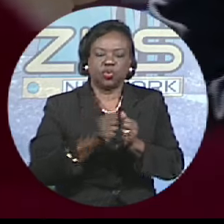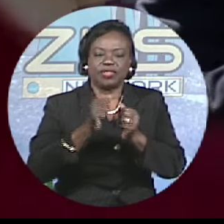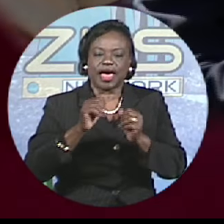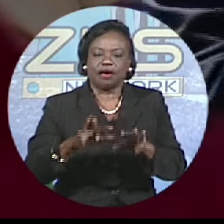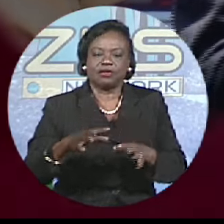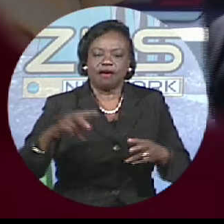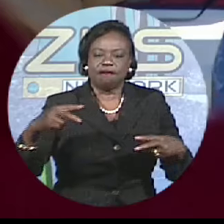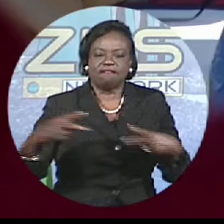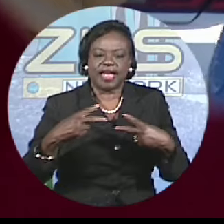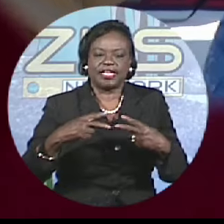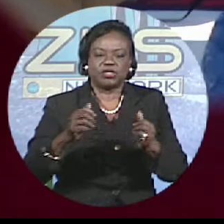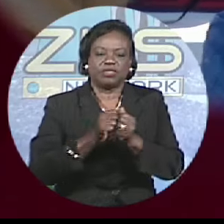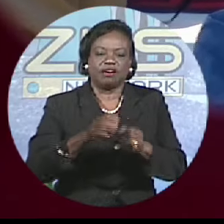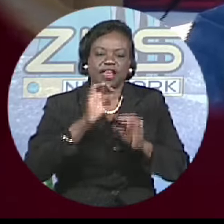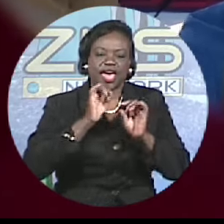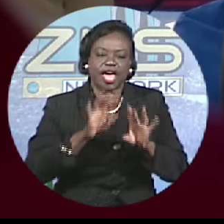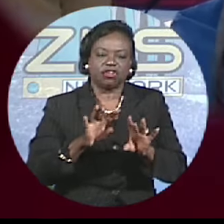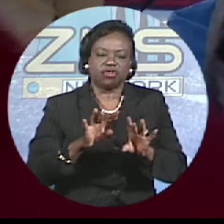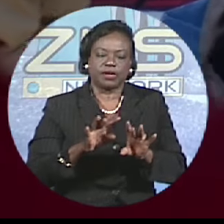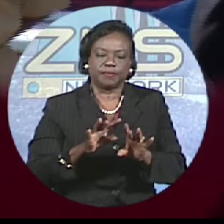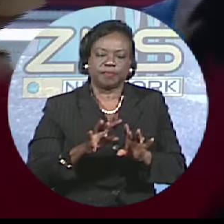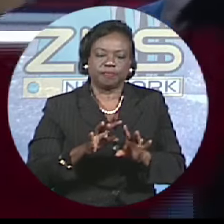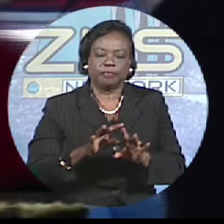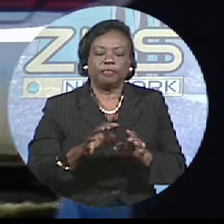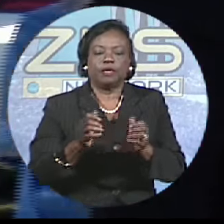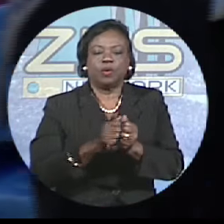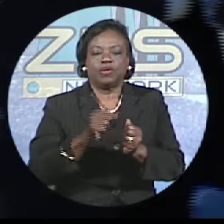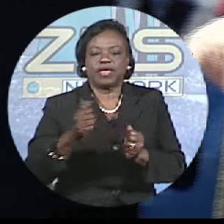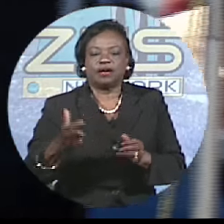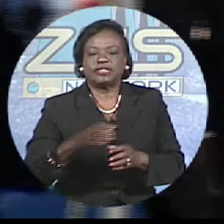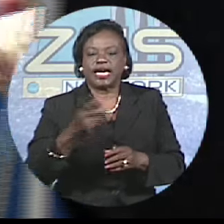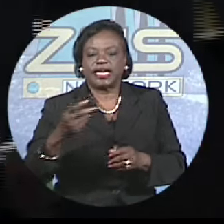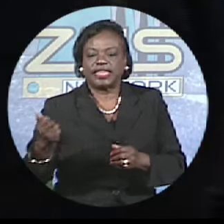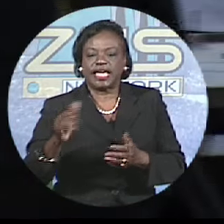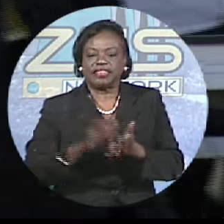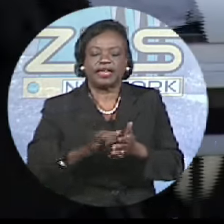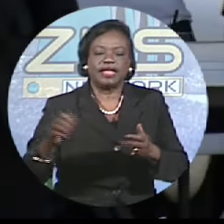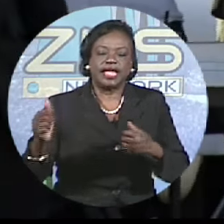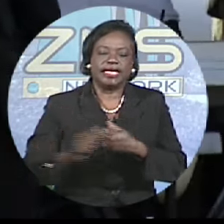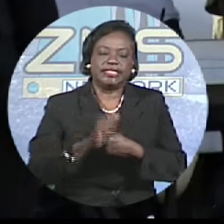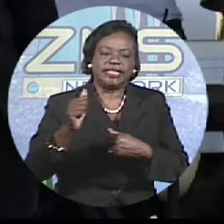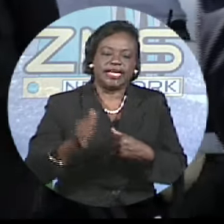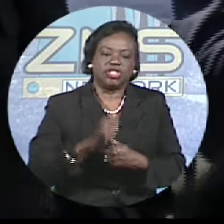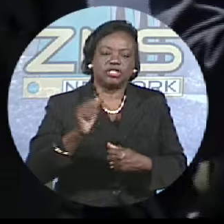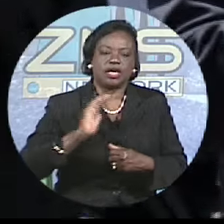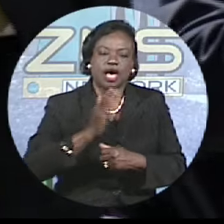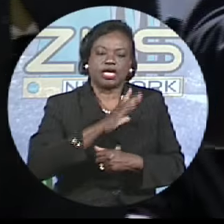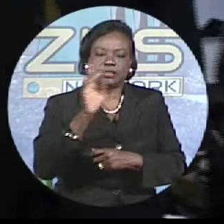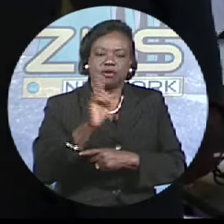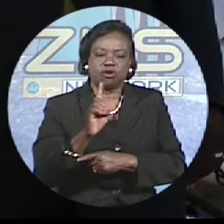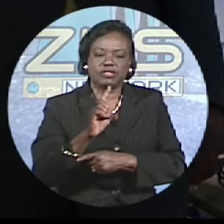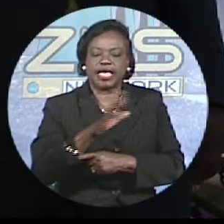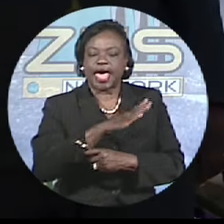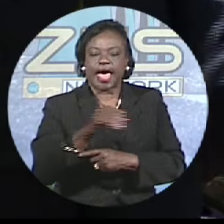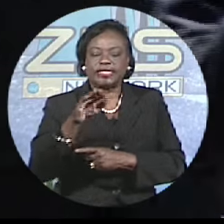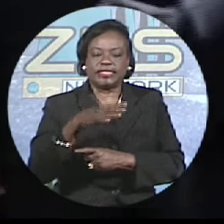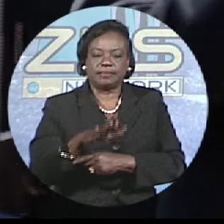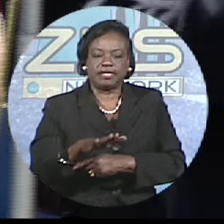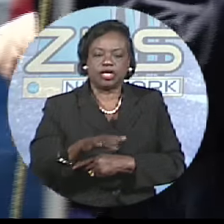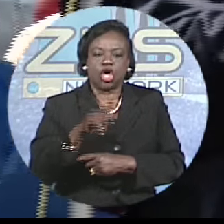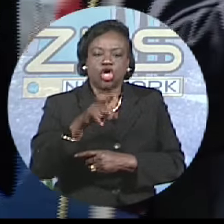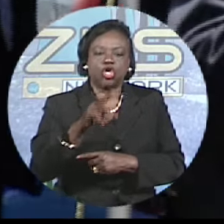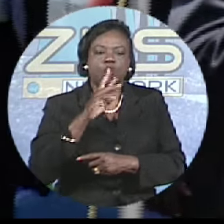hatred, without any kind of manifestation that is dangerous to our democracy and our stability. You are the